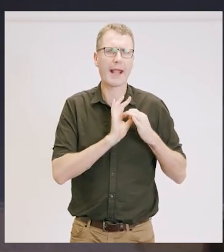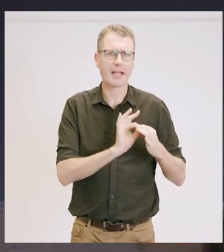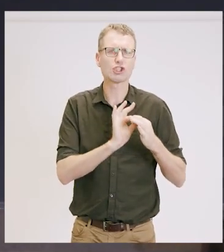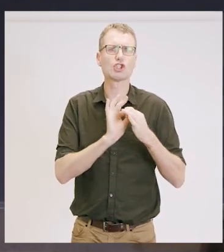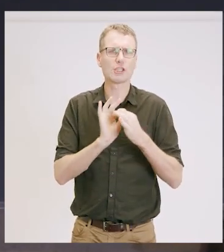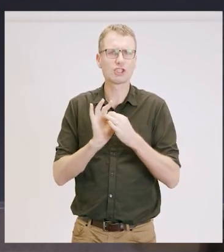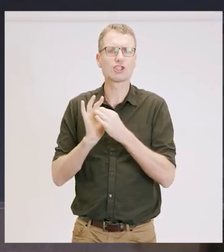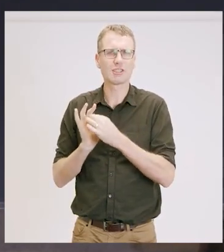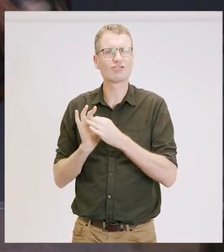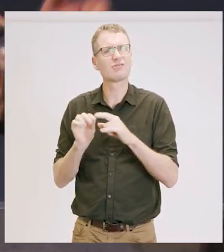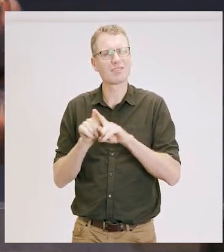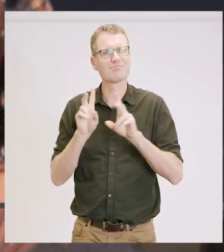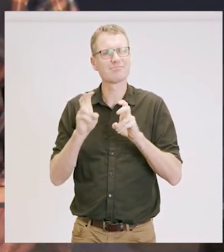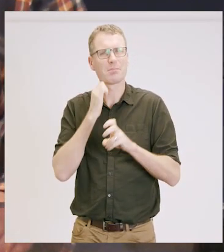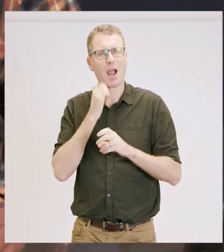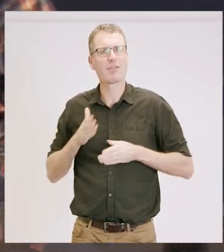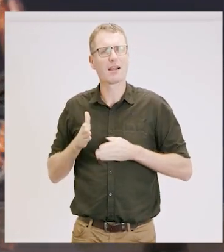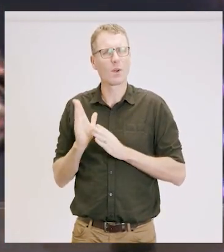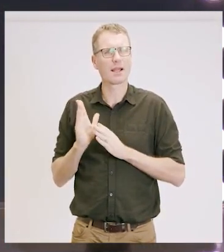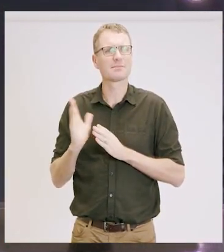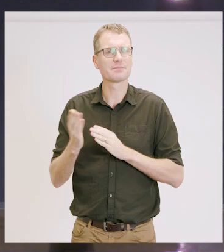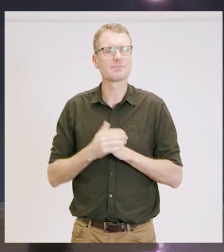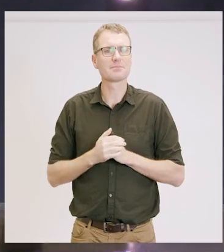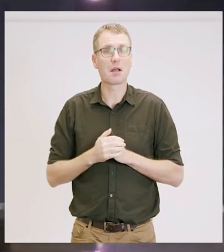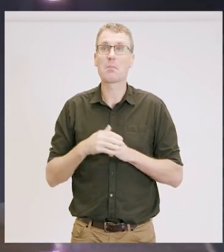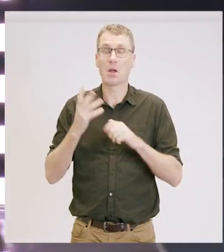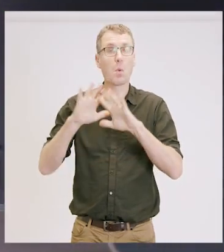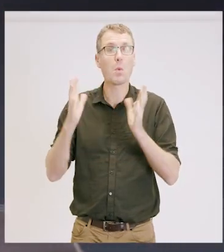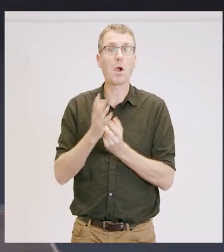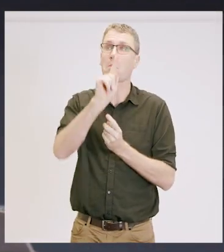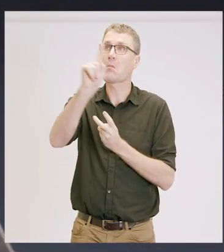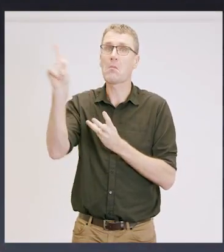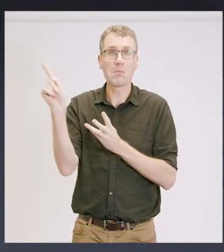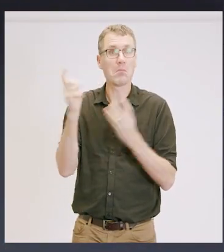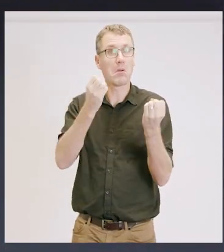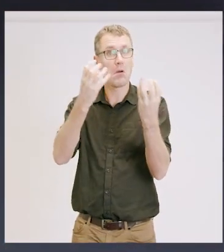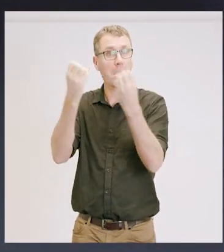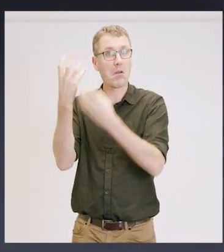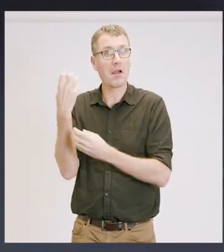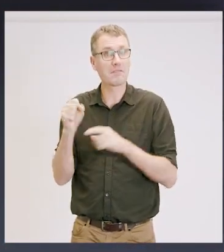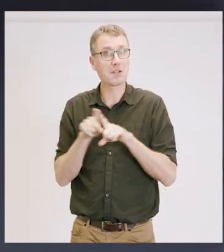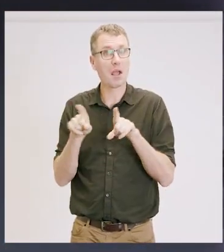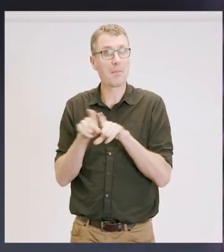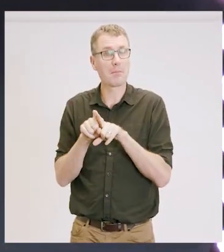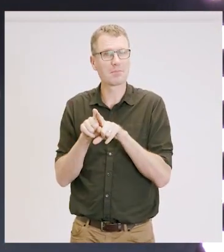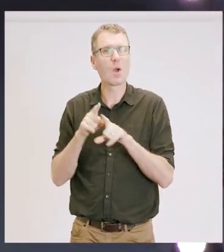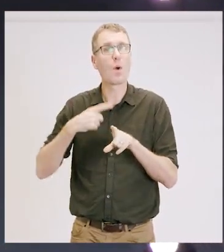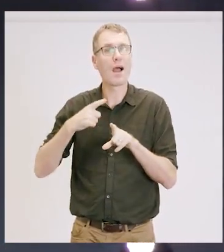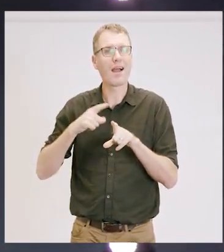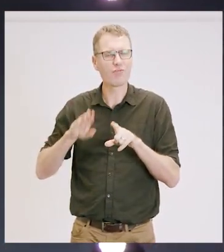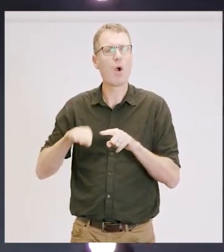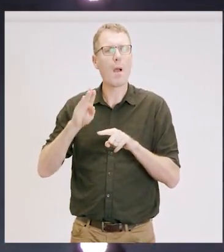that's common in a large part of the world where people grow up in villages. But in the West, we don't have it. We have to have